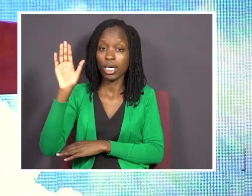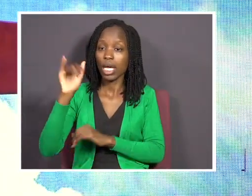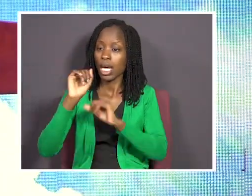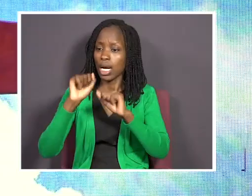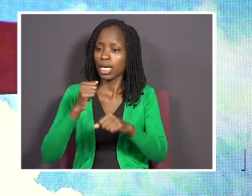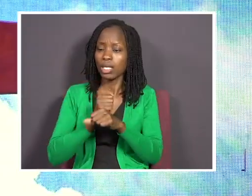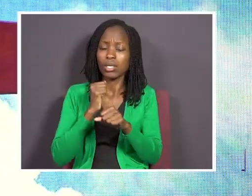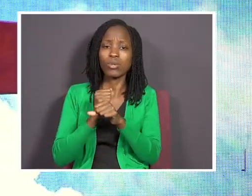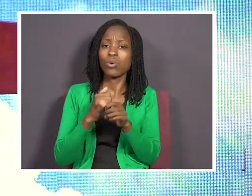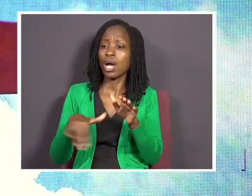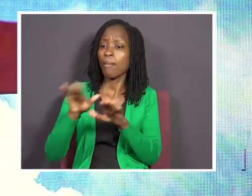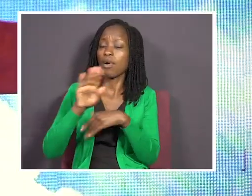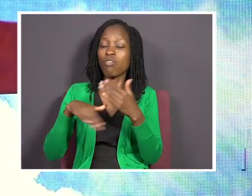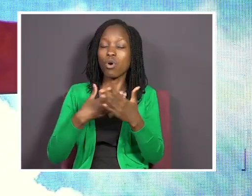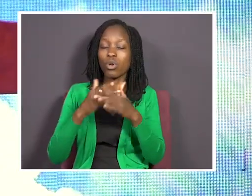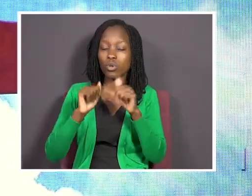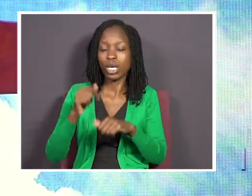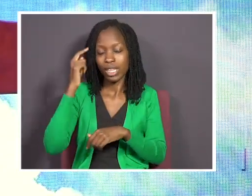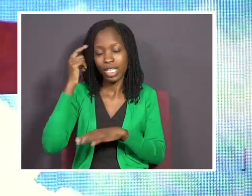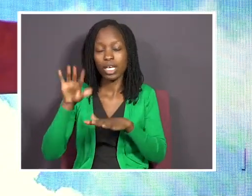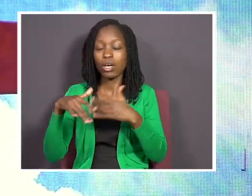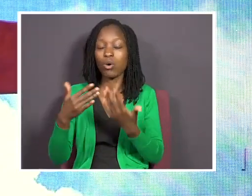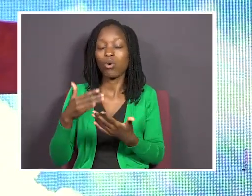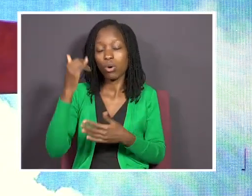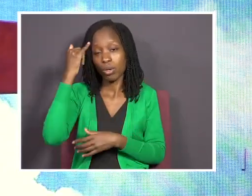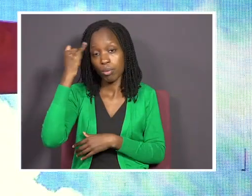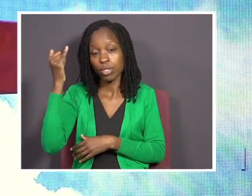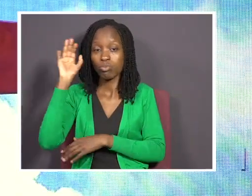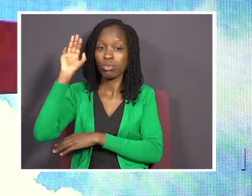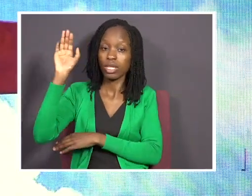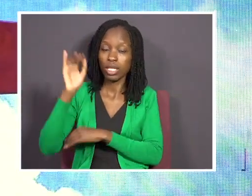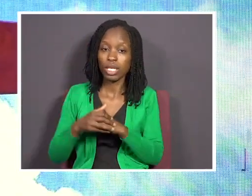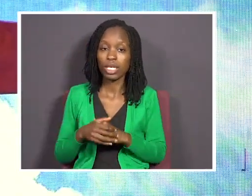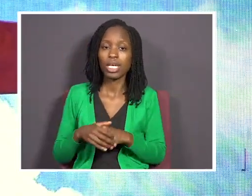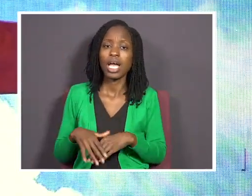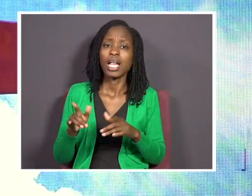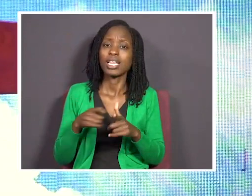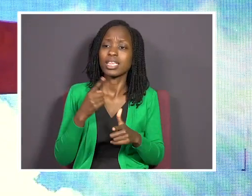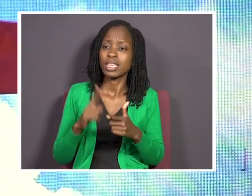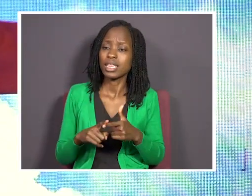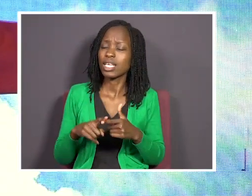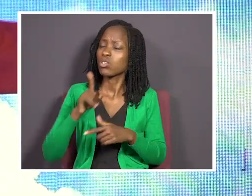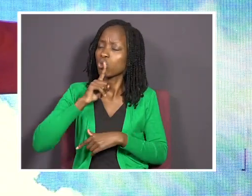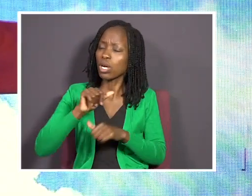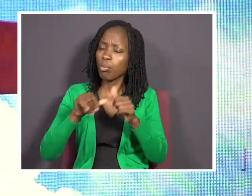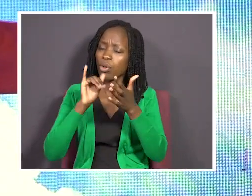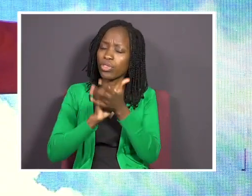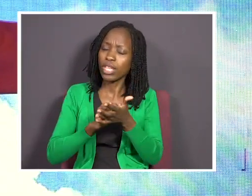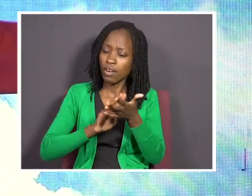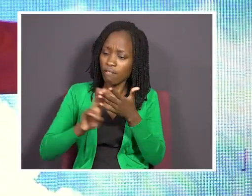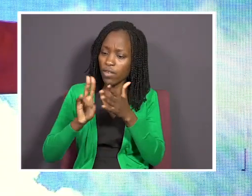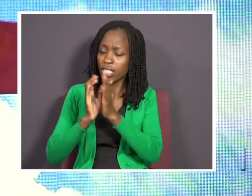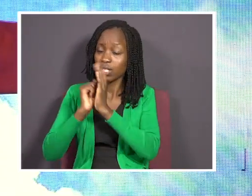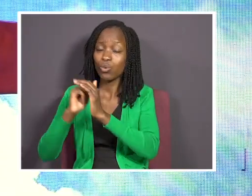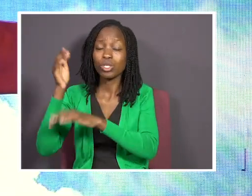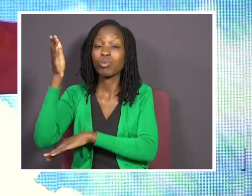do exceedingly, abundantly, above all that we can ask or imagine, and you're persuaded about that, and you have worshipped him